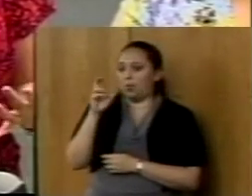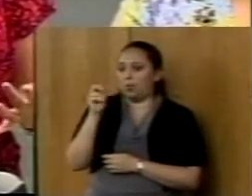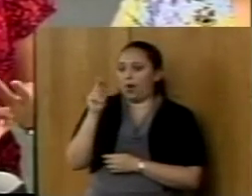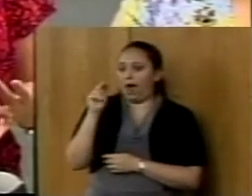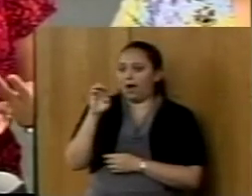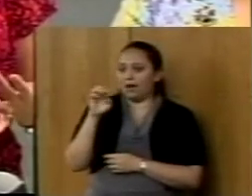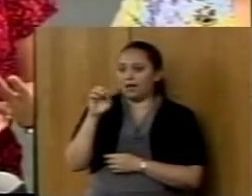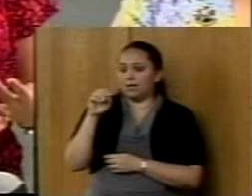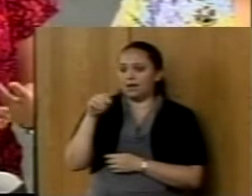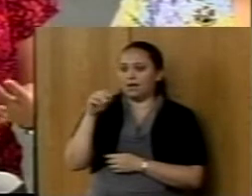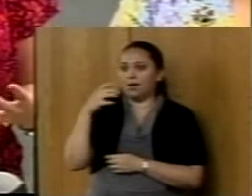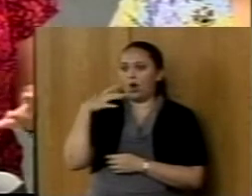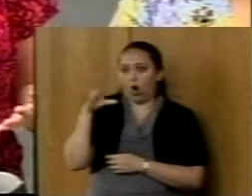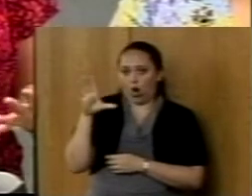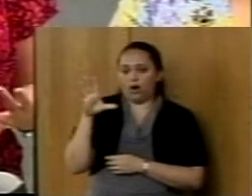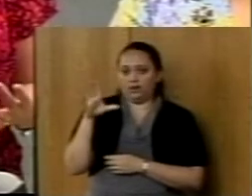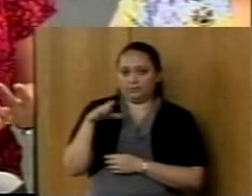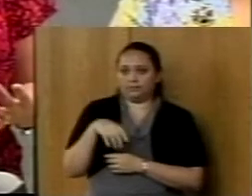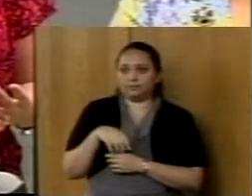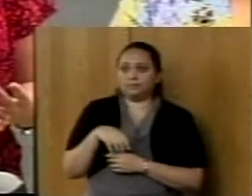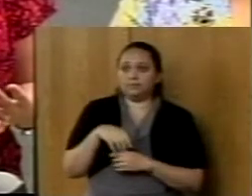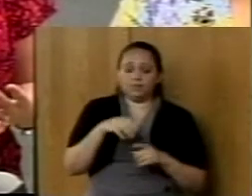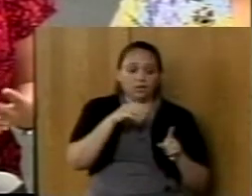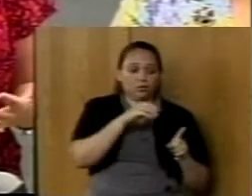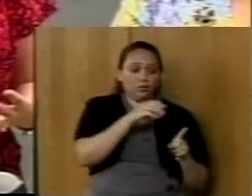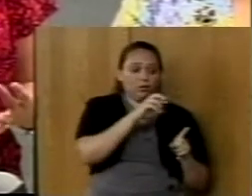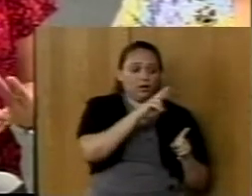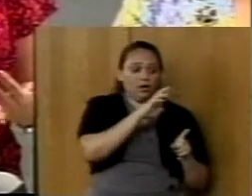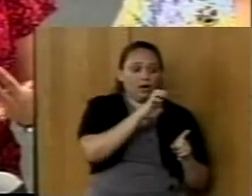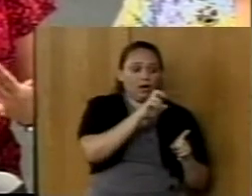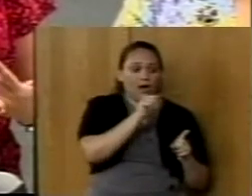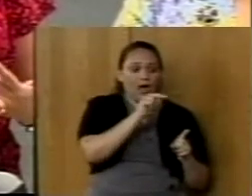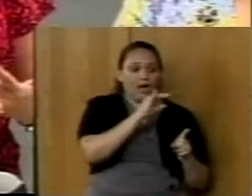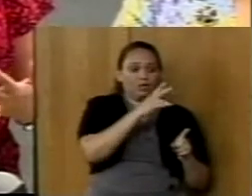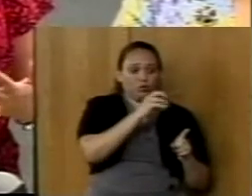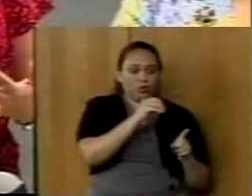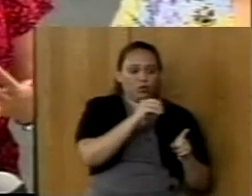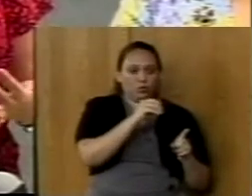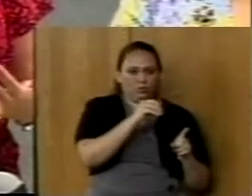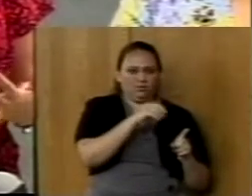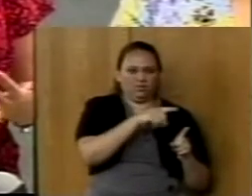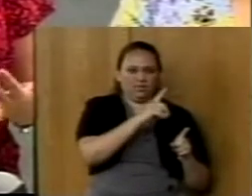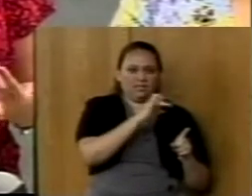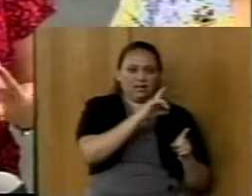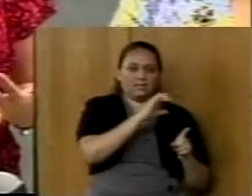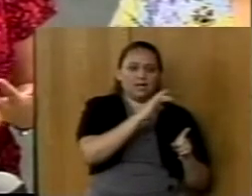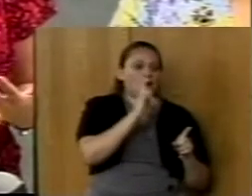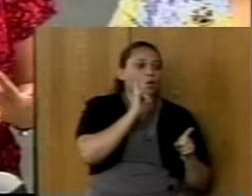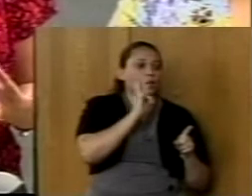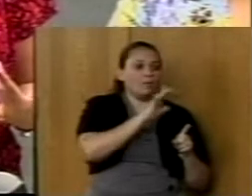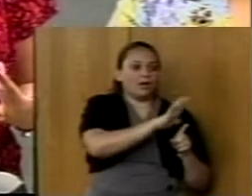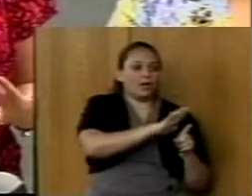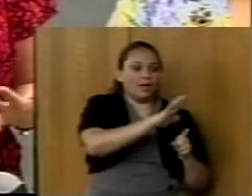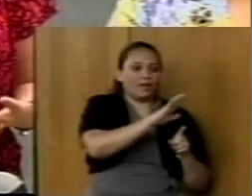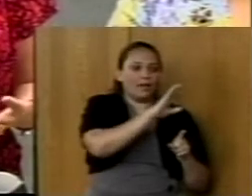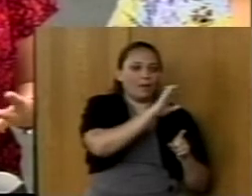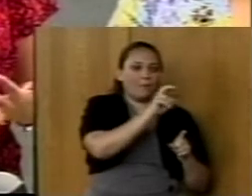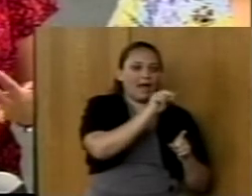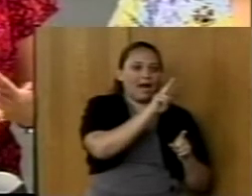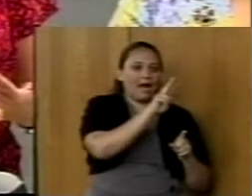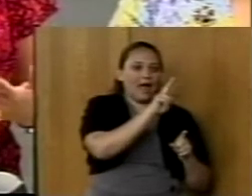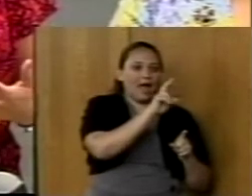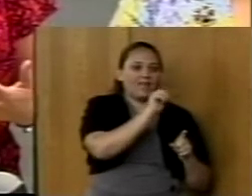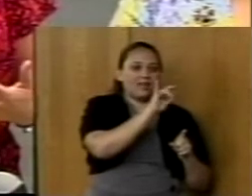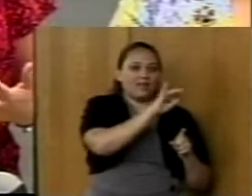to be serving our students that are in the Benavides Elementary area, and then the Brownie Road serve our students that are in the Bright